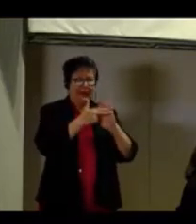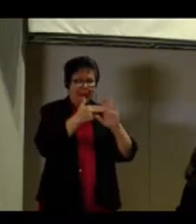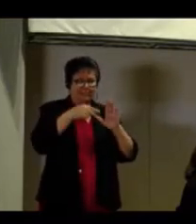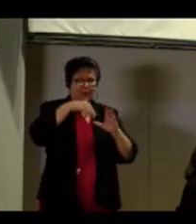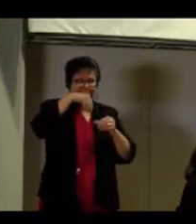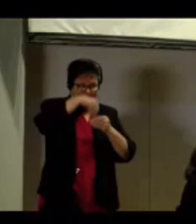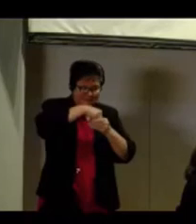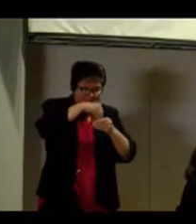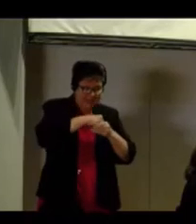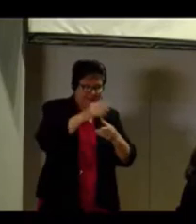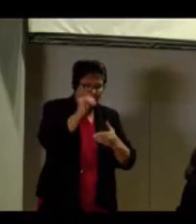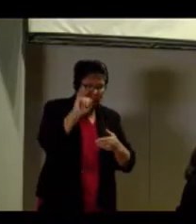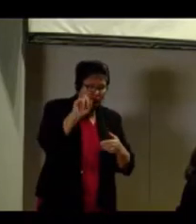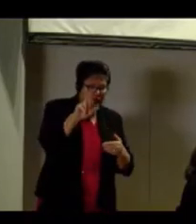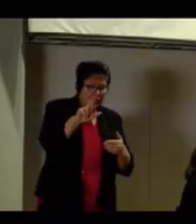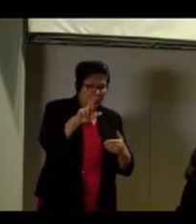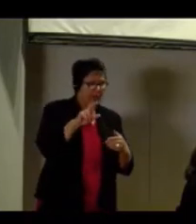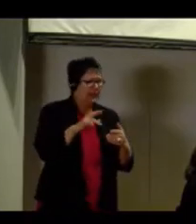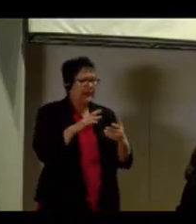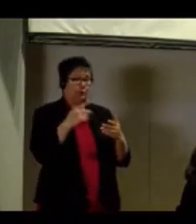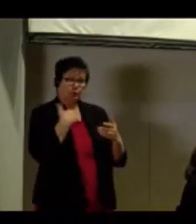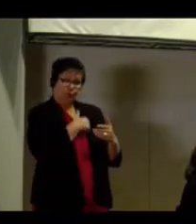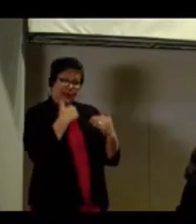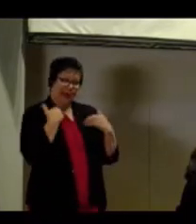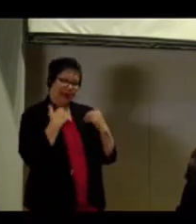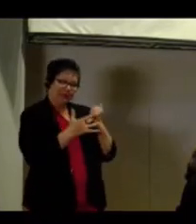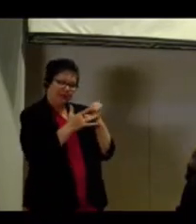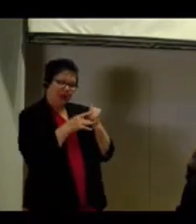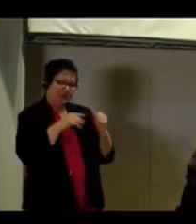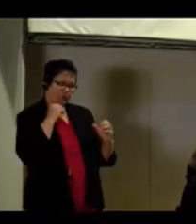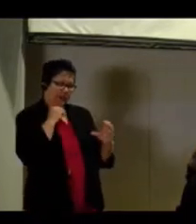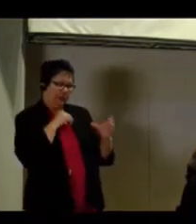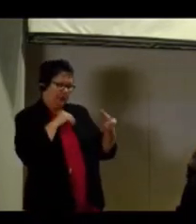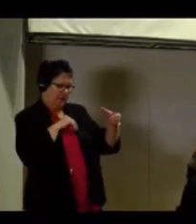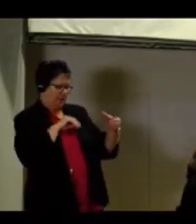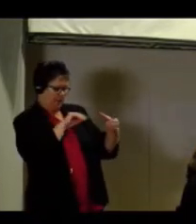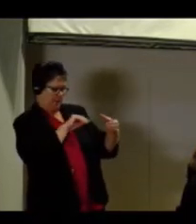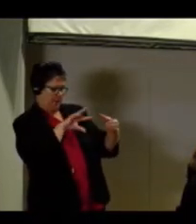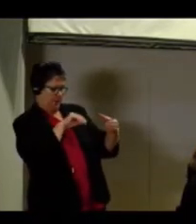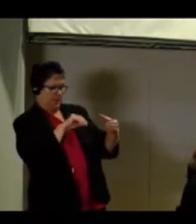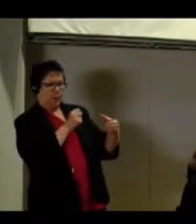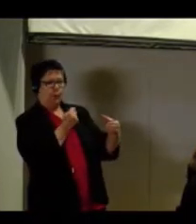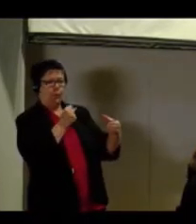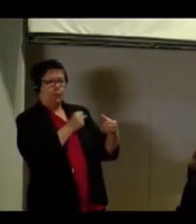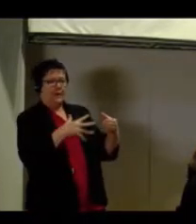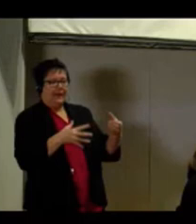that would allow us to image those labels without taking them out of the bottle?